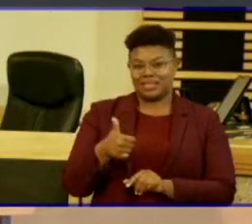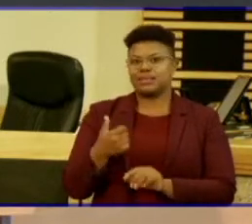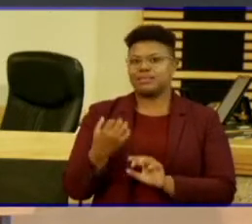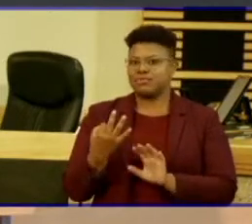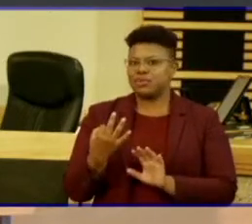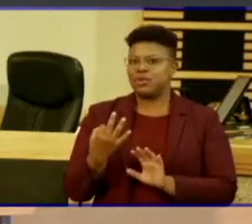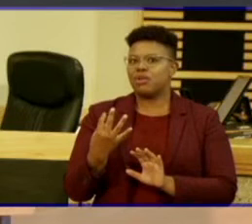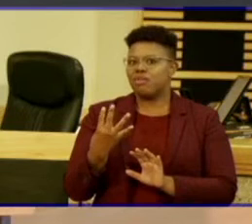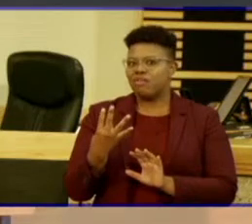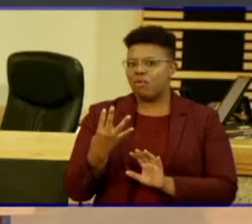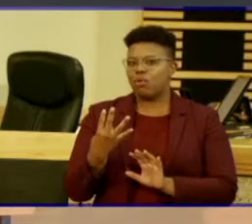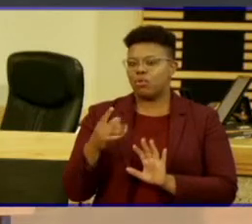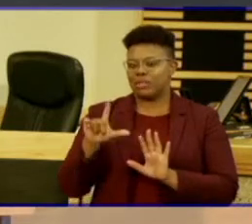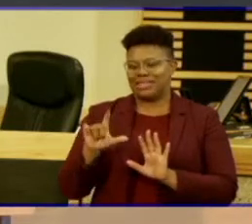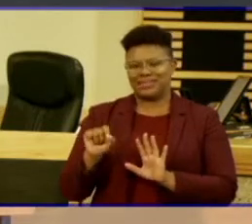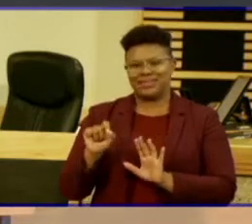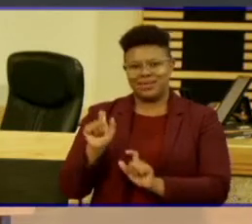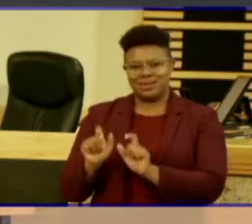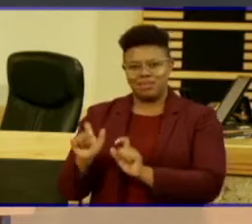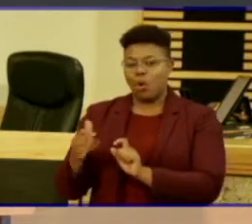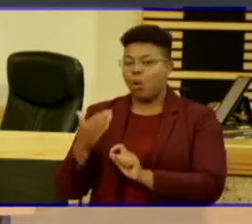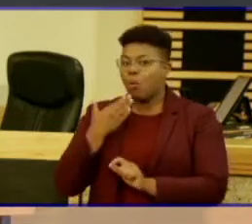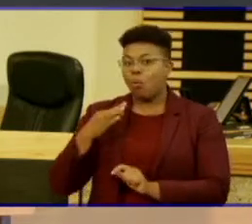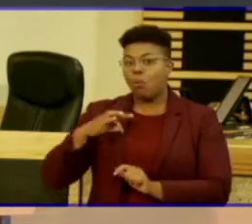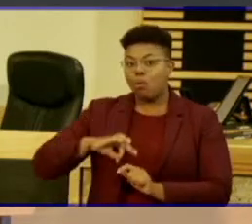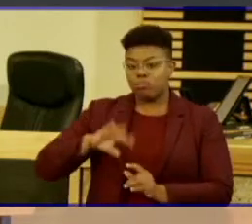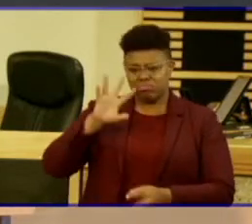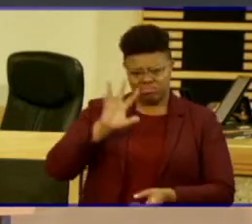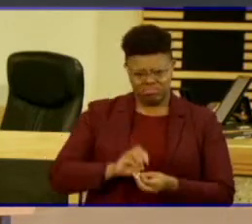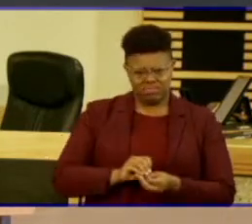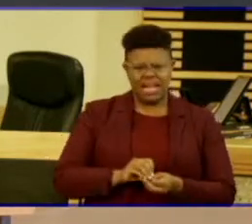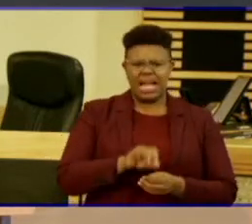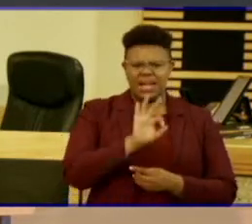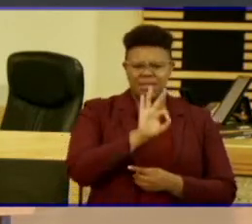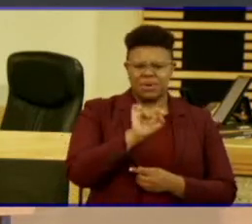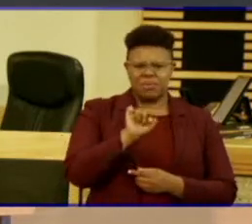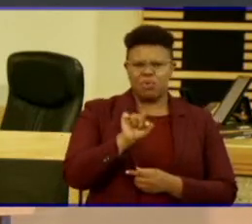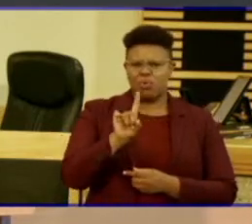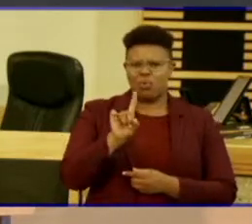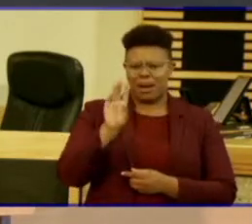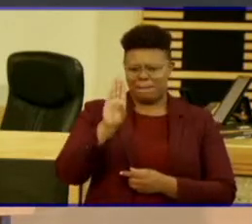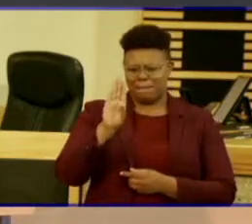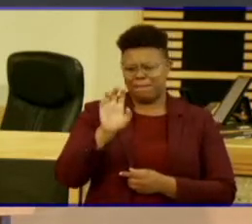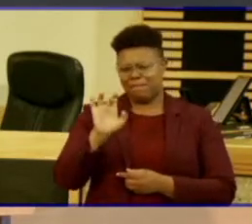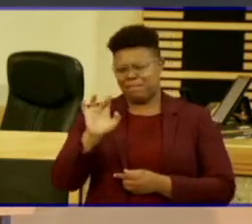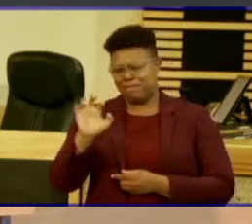763,470 employees at a value of 3.1 billion. Through the COVID-19